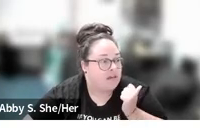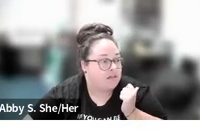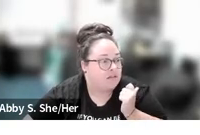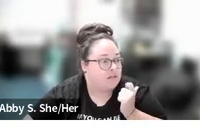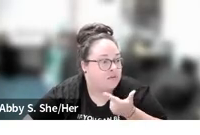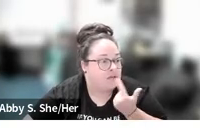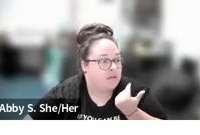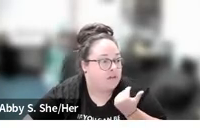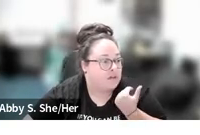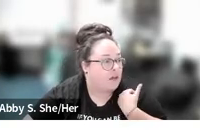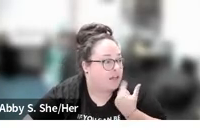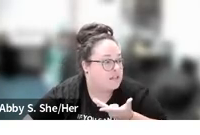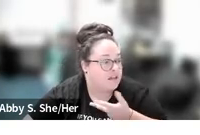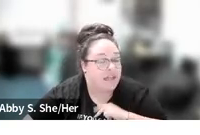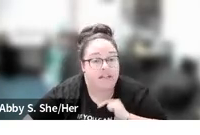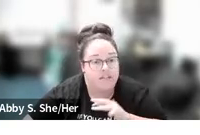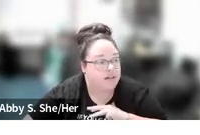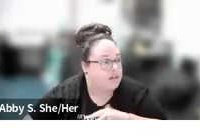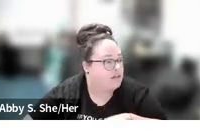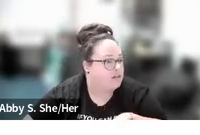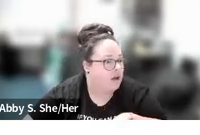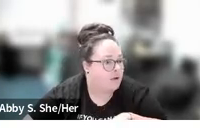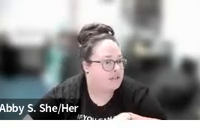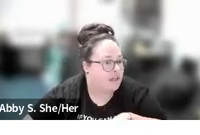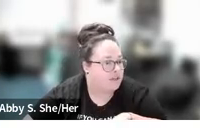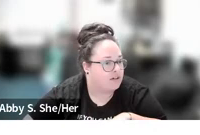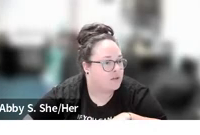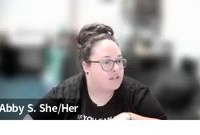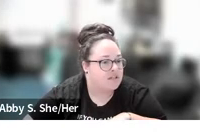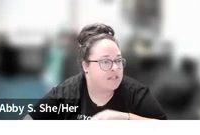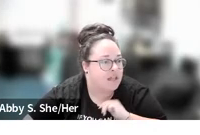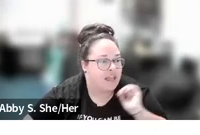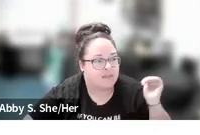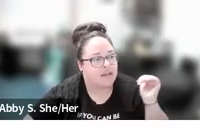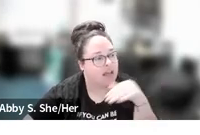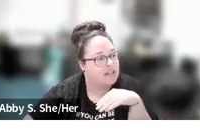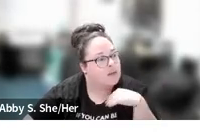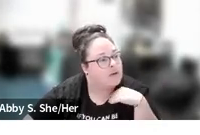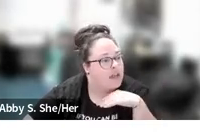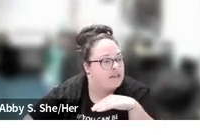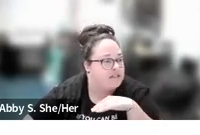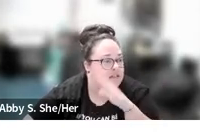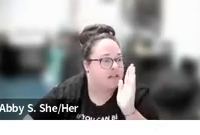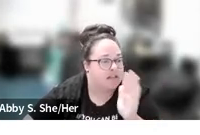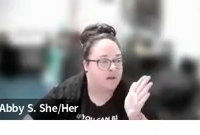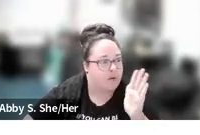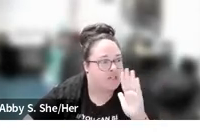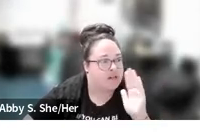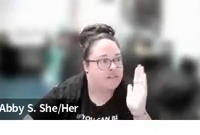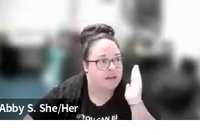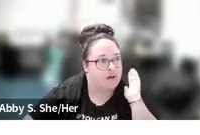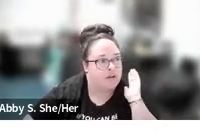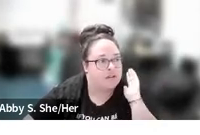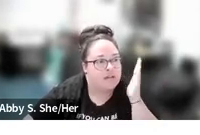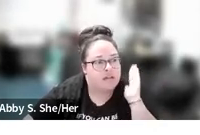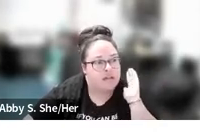Bixby, Google, Alexa, and Siri all together. So it's just gonna, it has them like lined up and it has, it's gonna ask a question